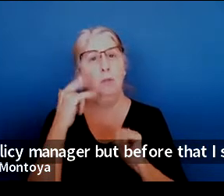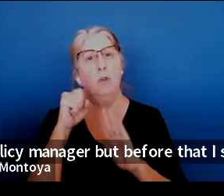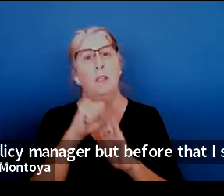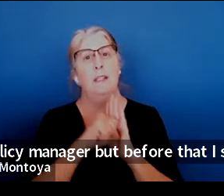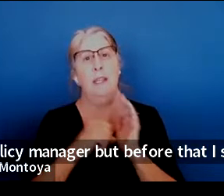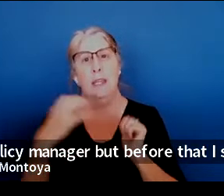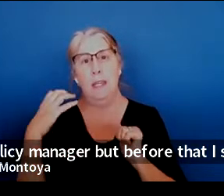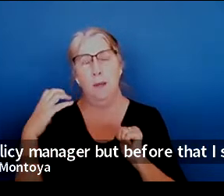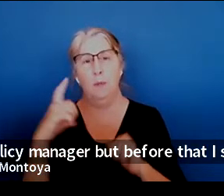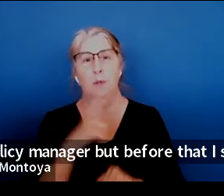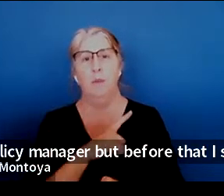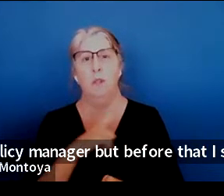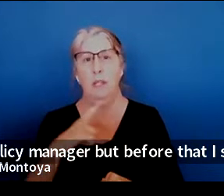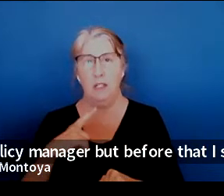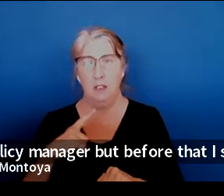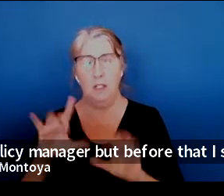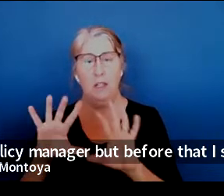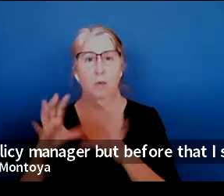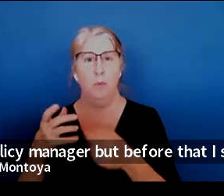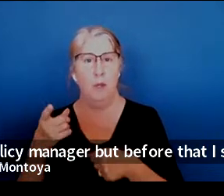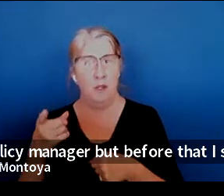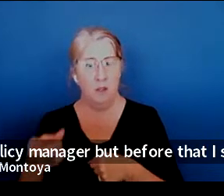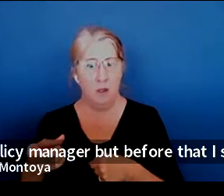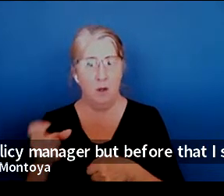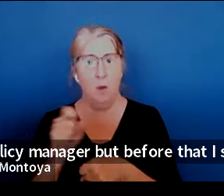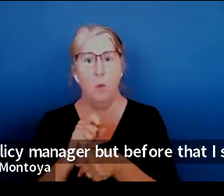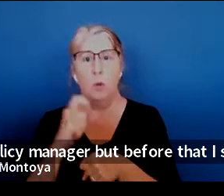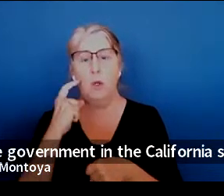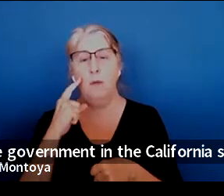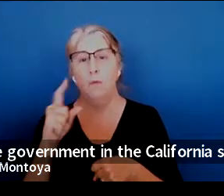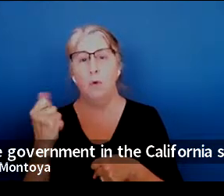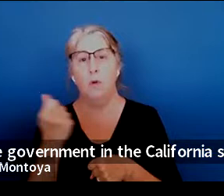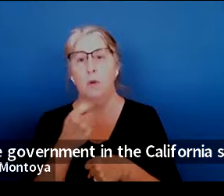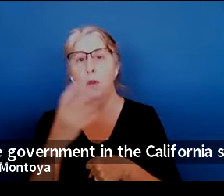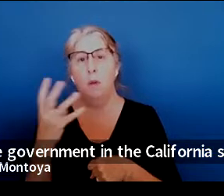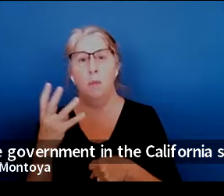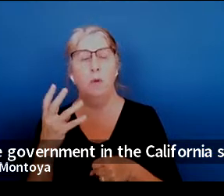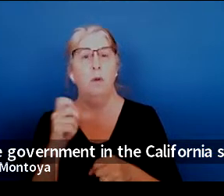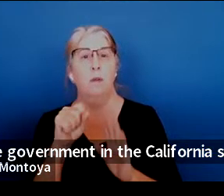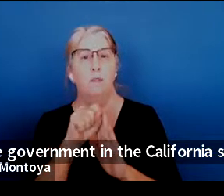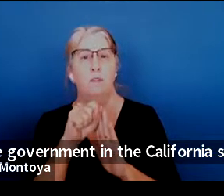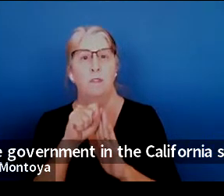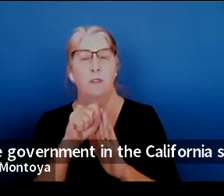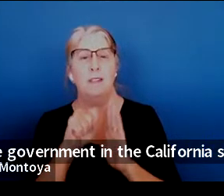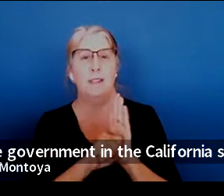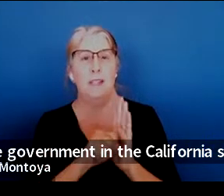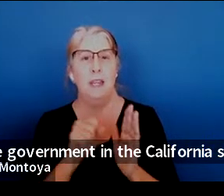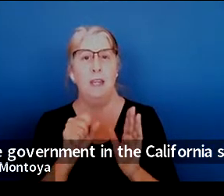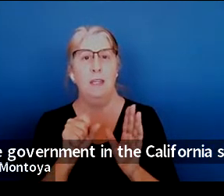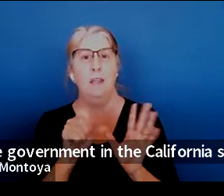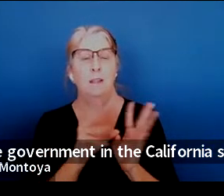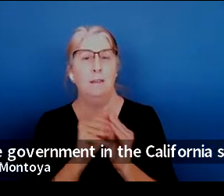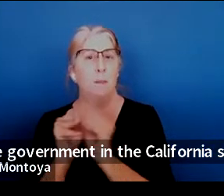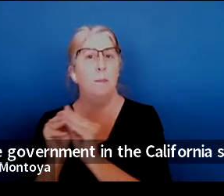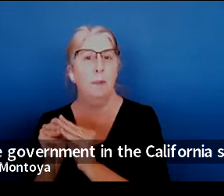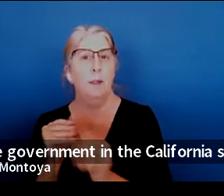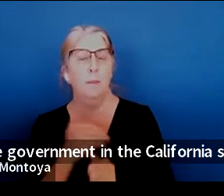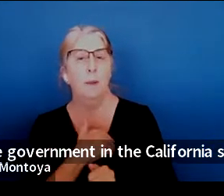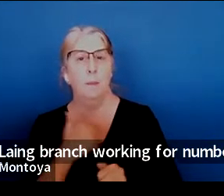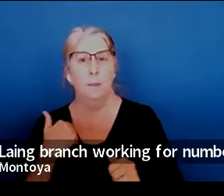legislative branch there, working for a number of state assembly members, managing legislation and